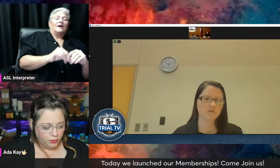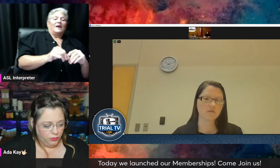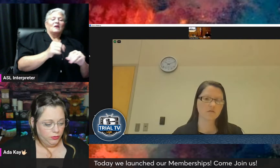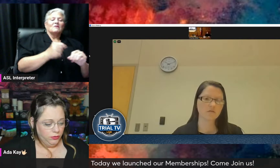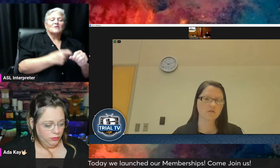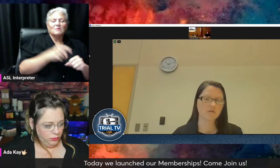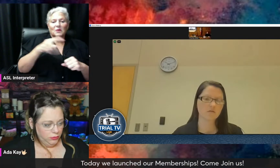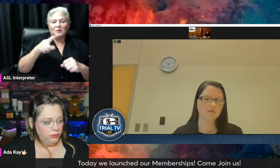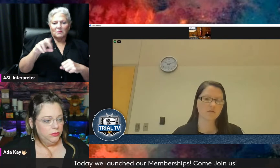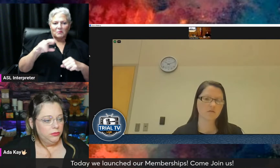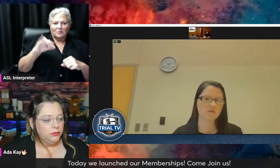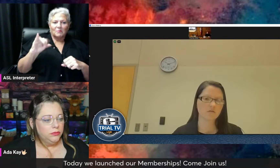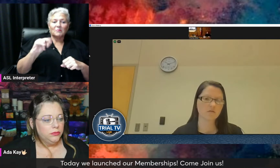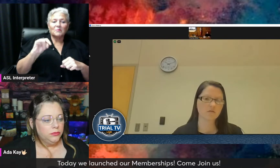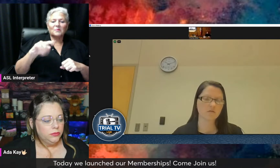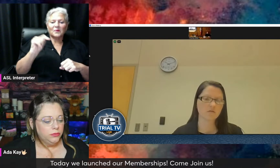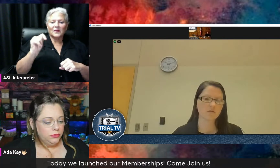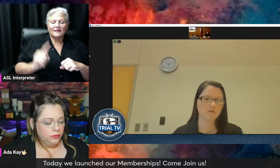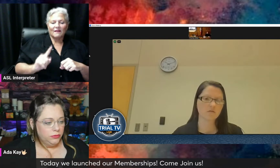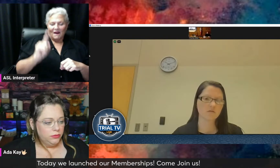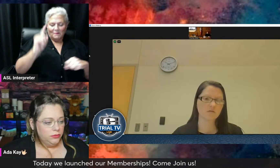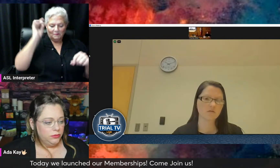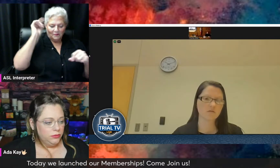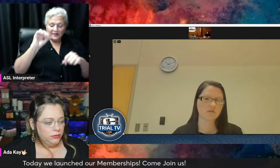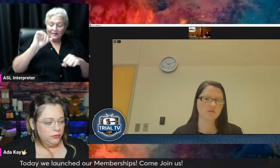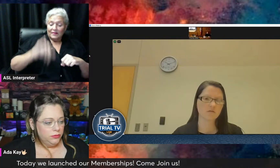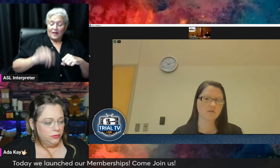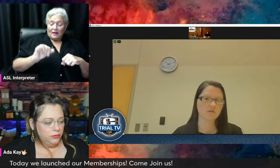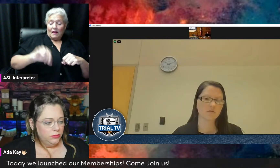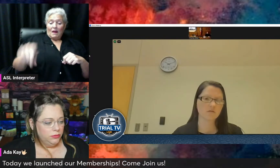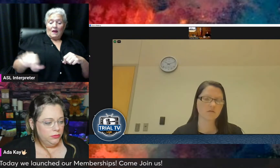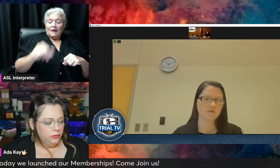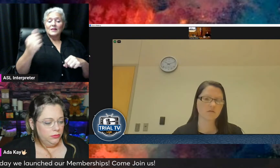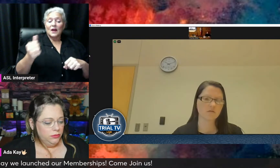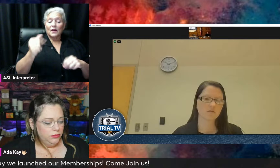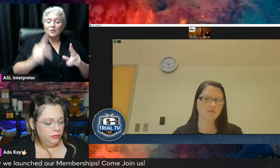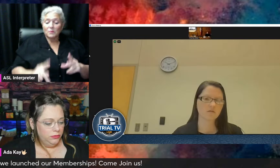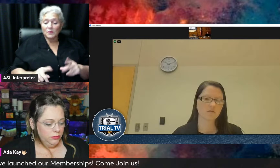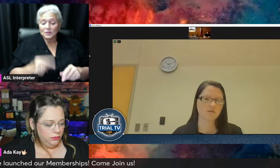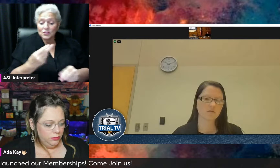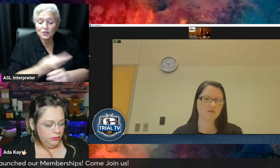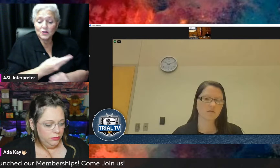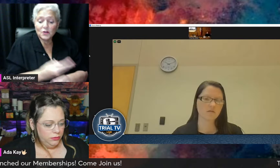the device or touched the device after the print was deposited.